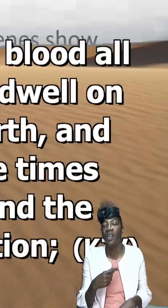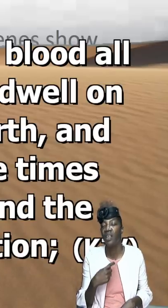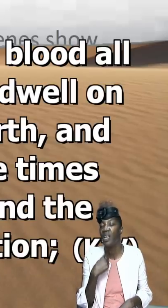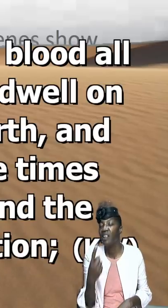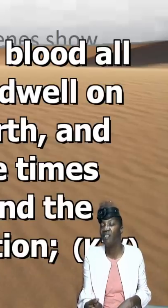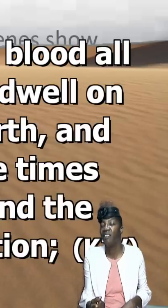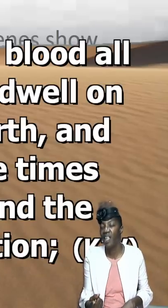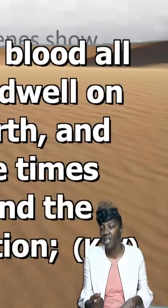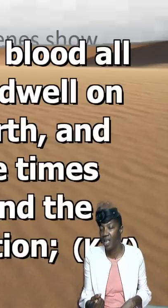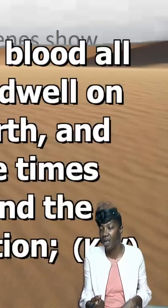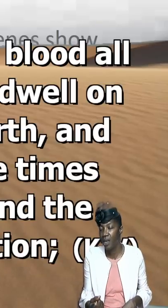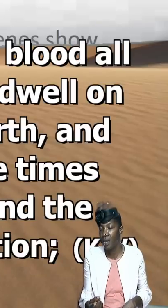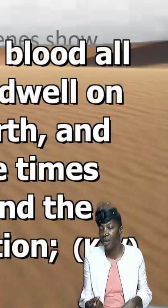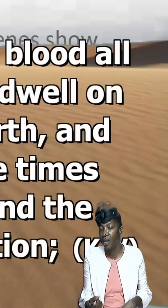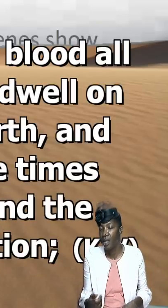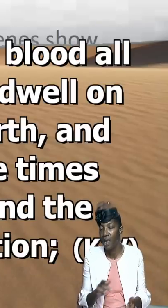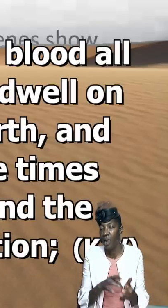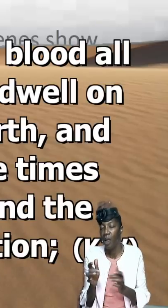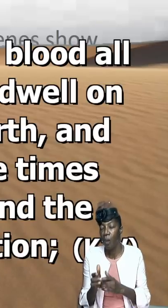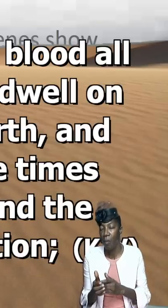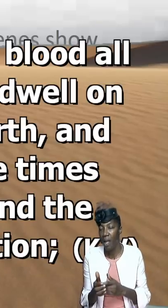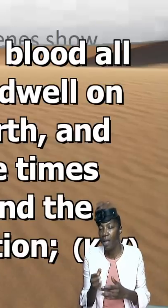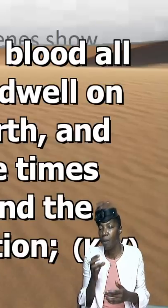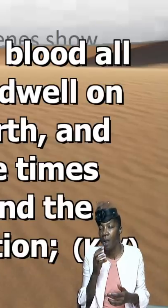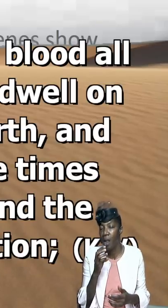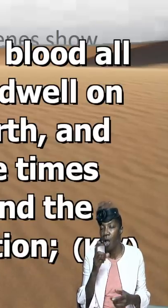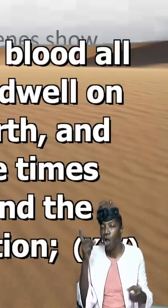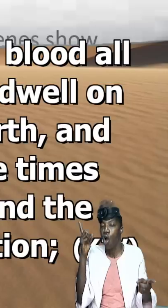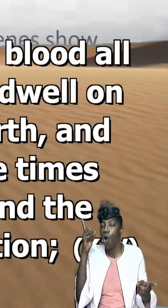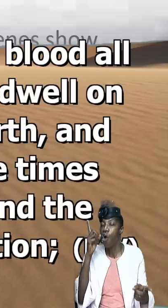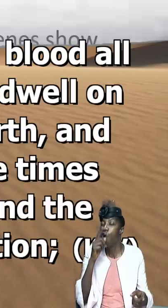Bible is right because of what Dr. Venter said.